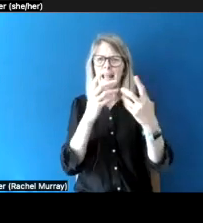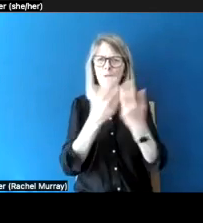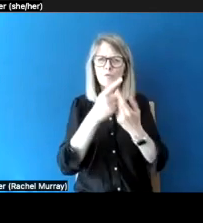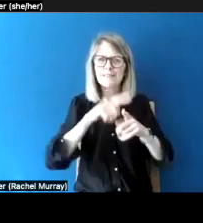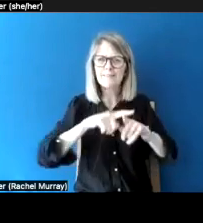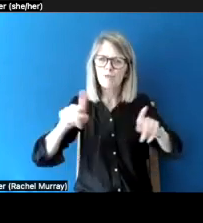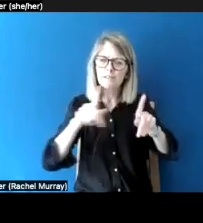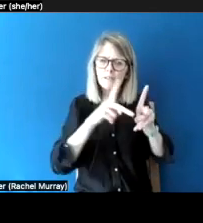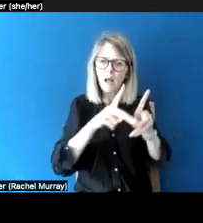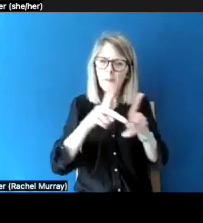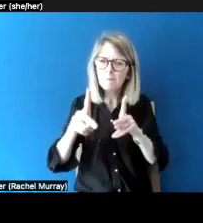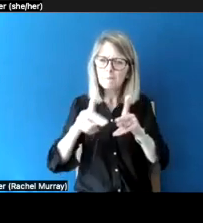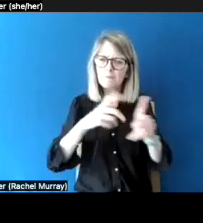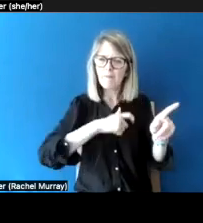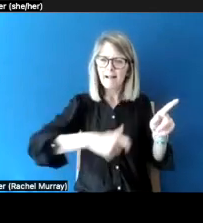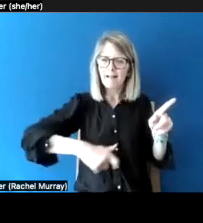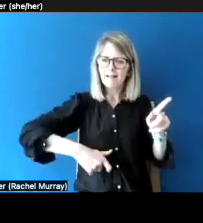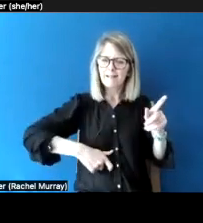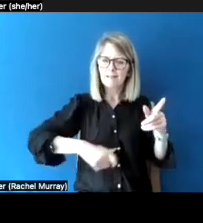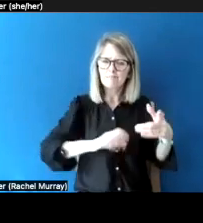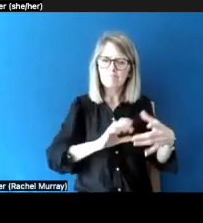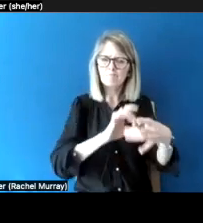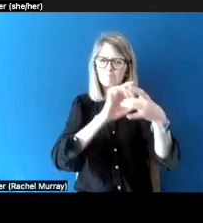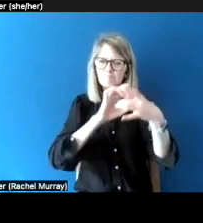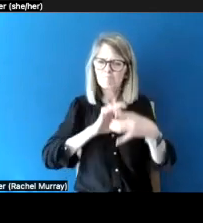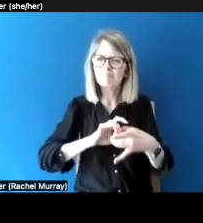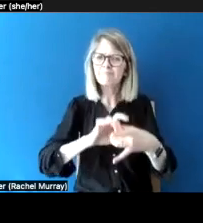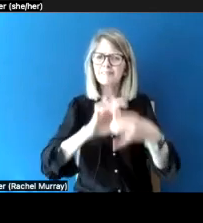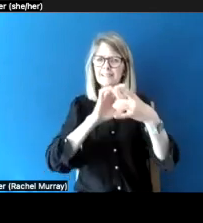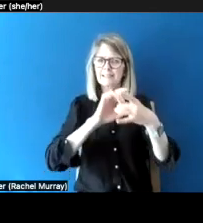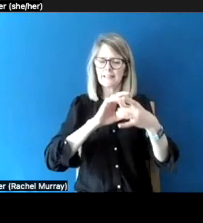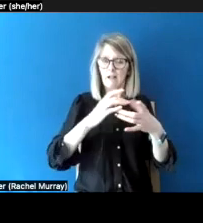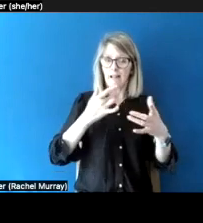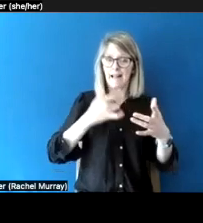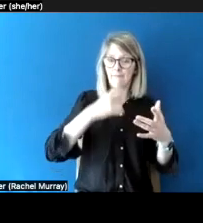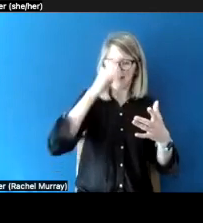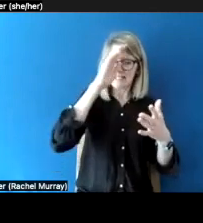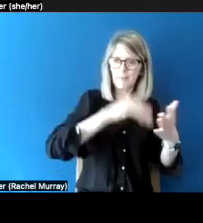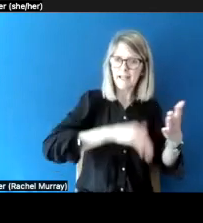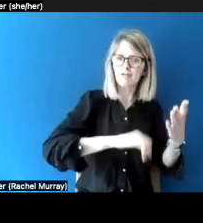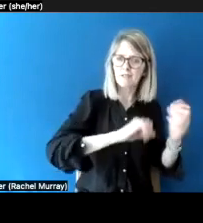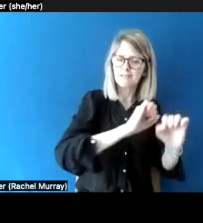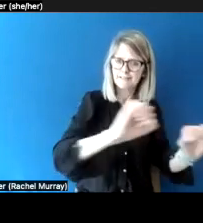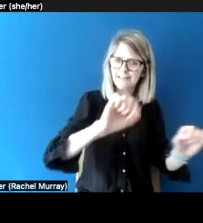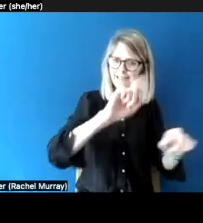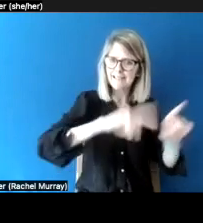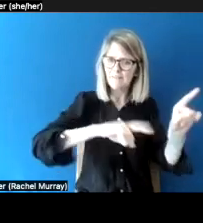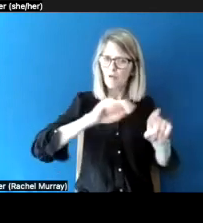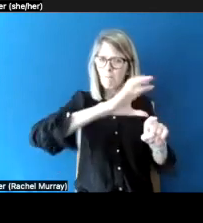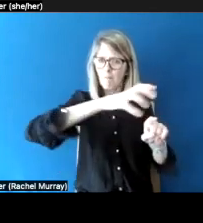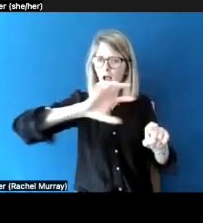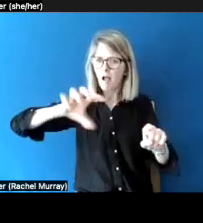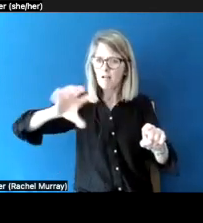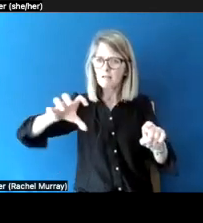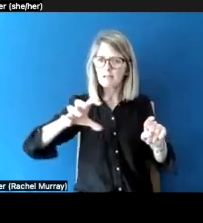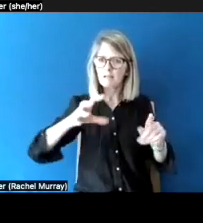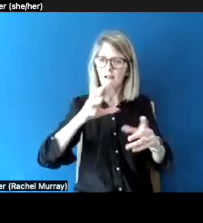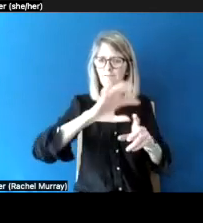Anglicanism was lived out and experienced in different parts of the empire. So we shouldn't